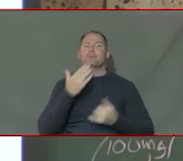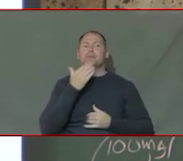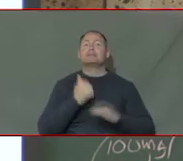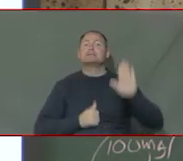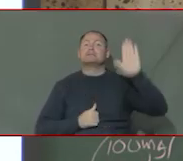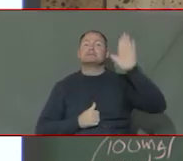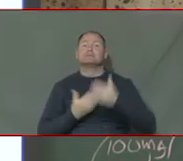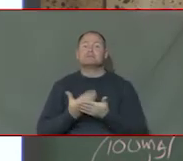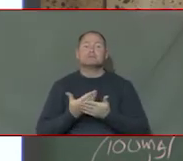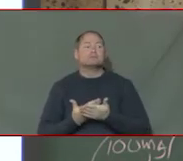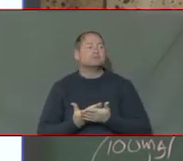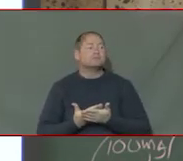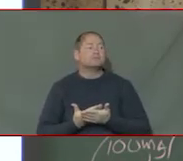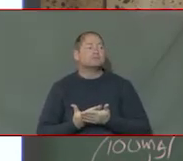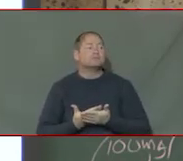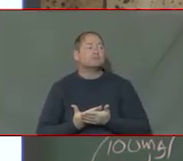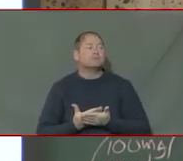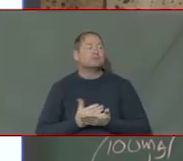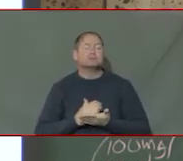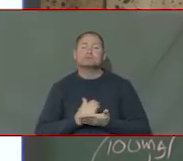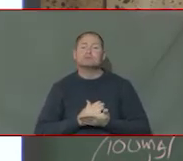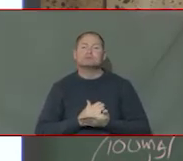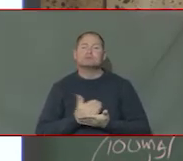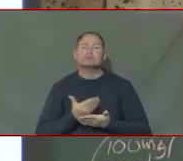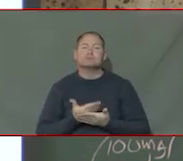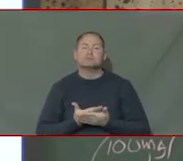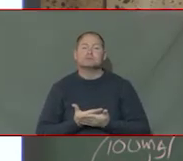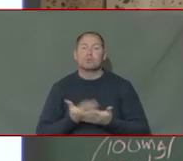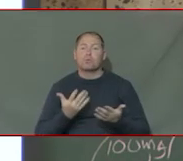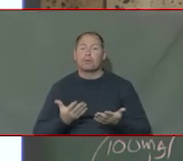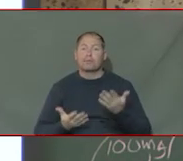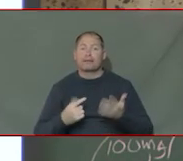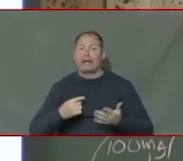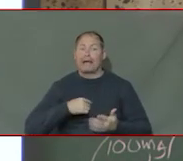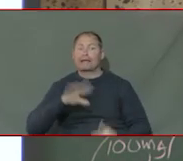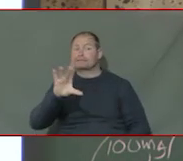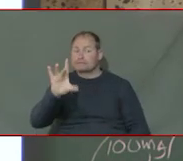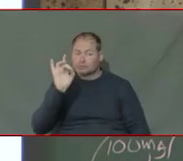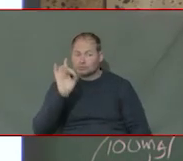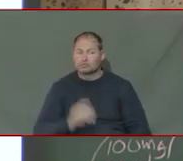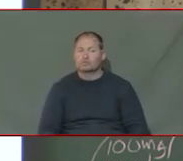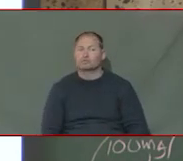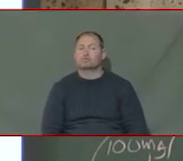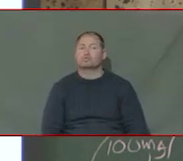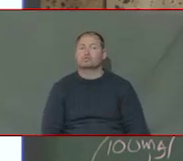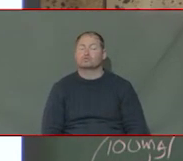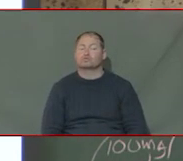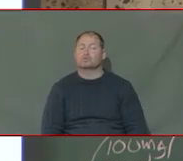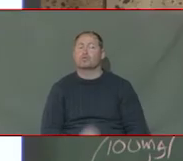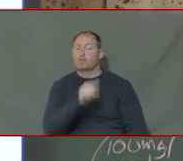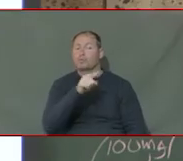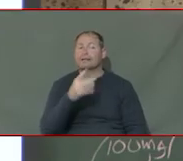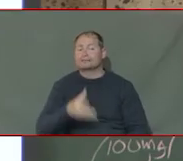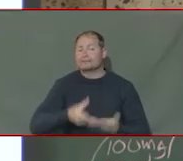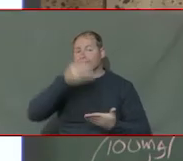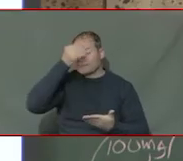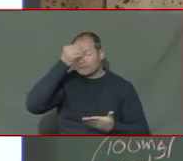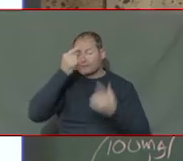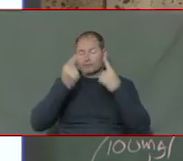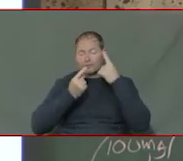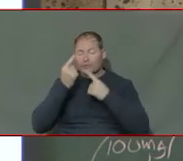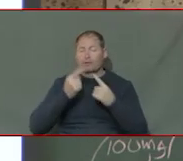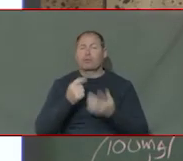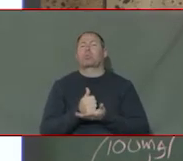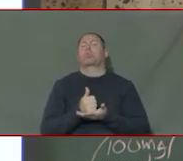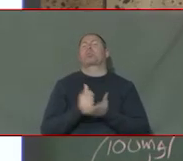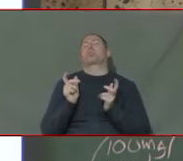friends, and maybe I must spot to one person, because you can give the answer. People, you must learn to think. We can't just be passengers